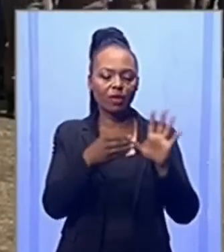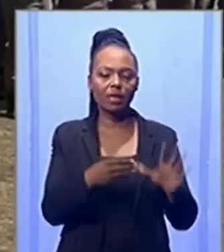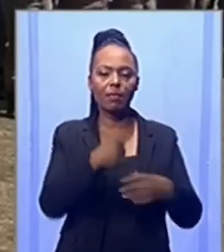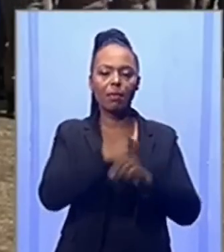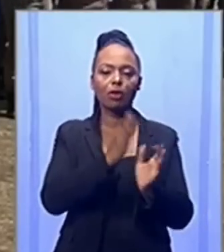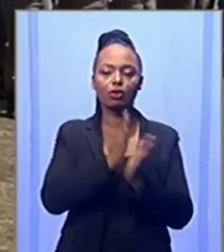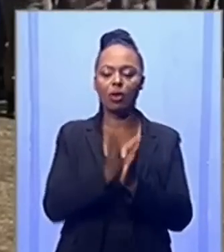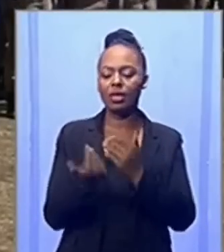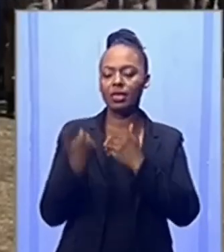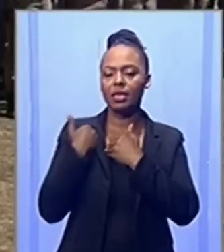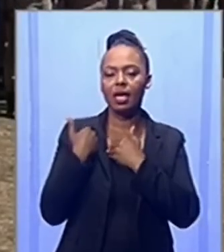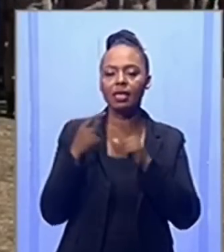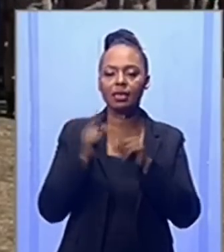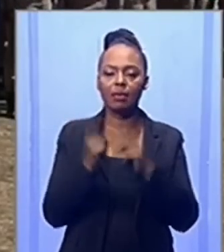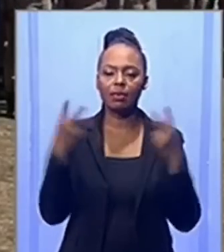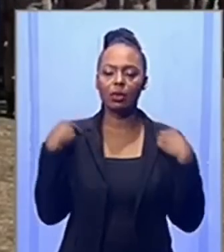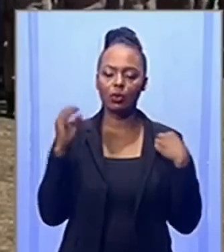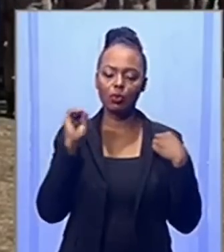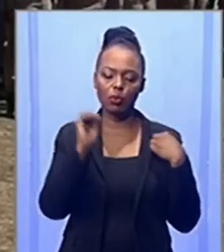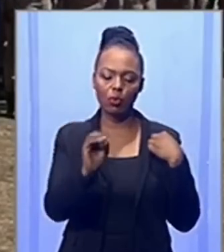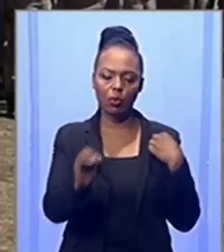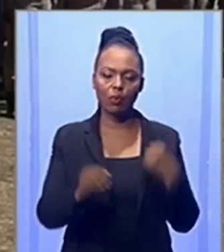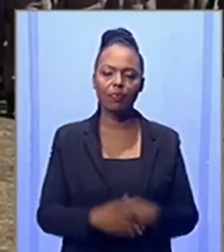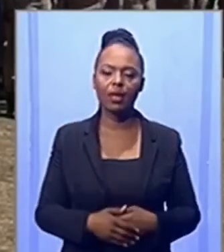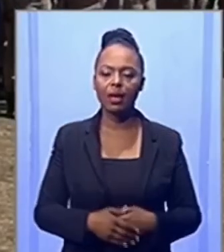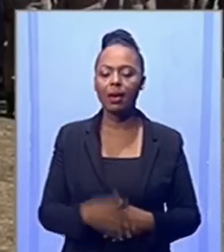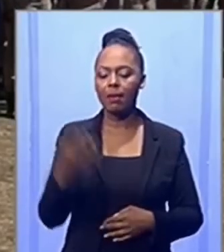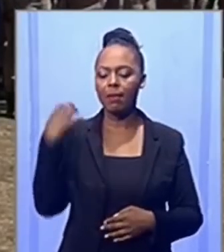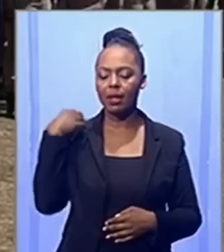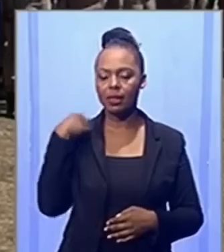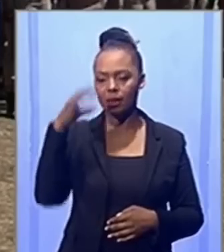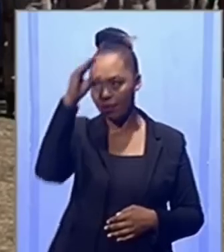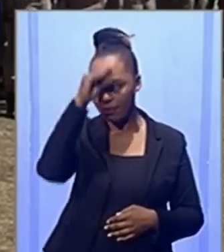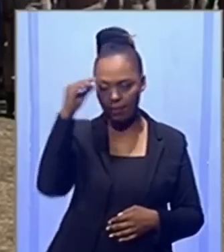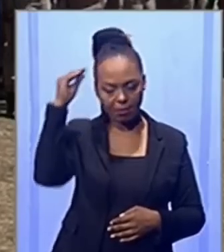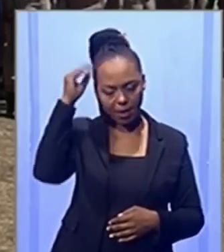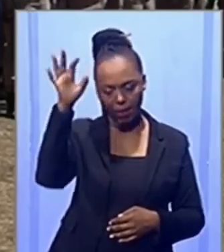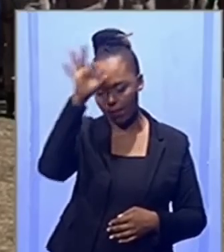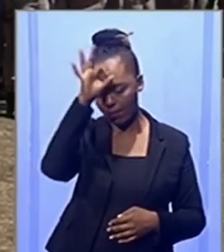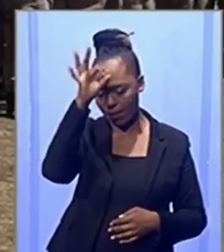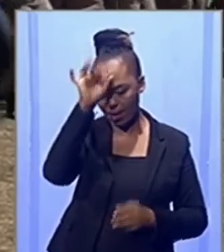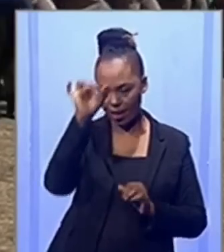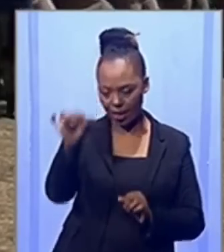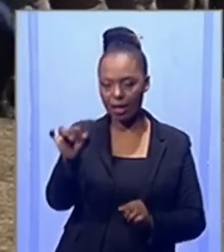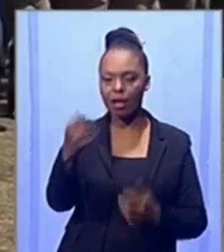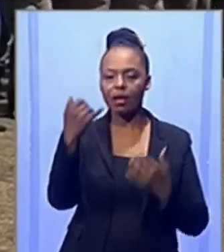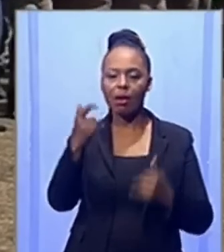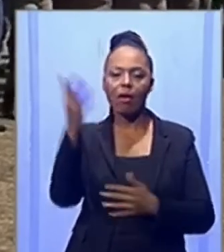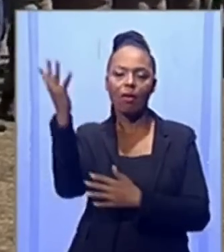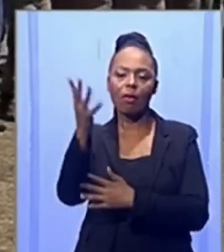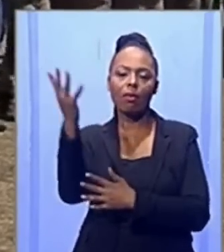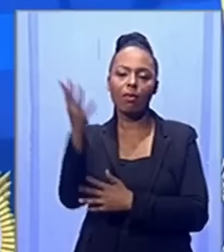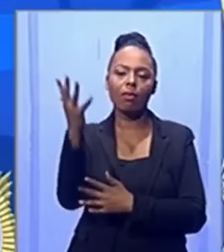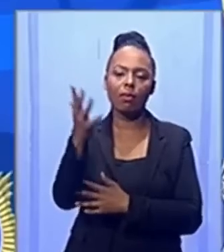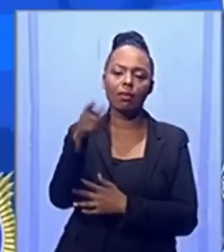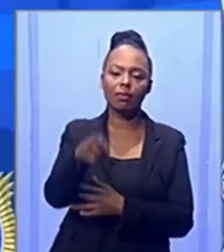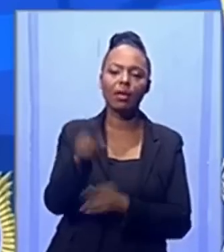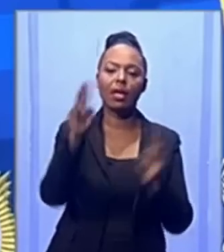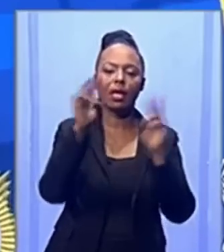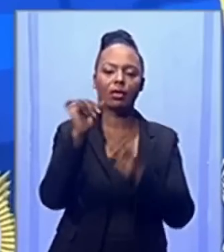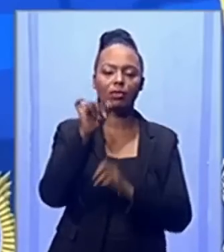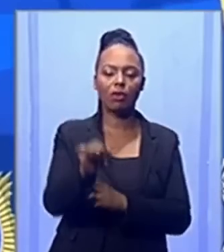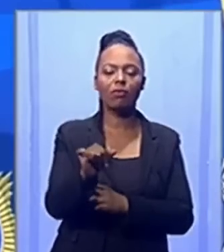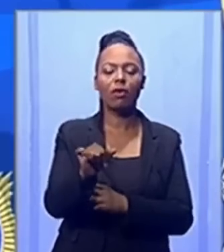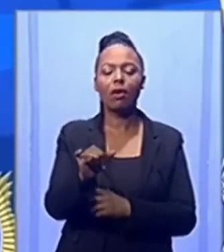polokeho. Letona la sepolesa Bheki Cele le tsetleile puo paradeng ya mapolesa. Last night the